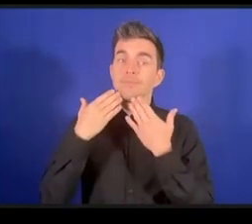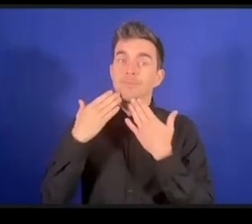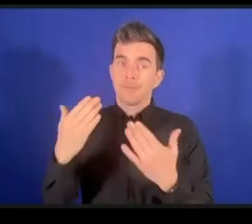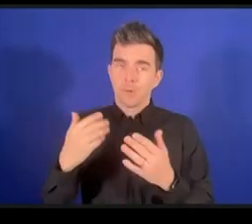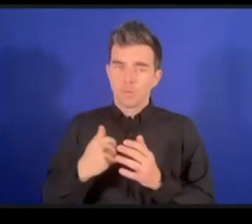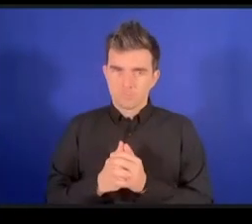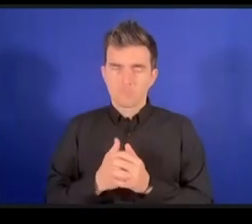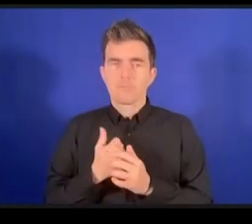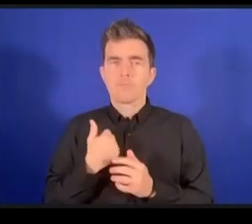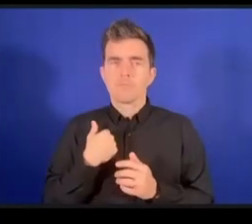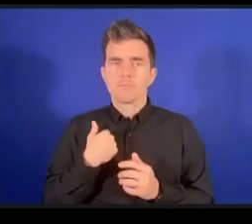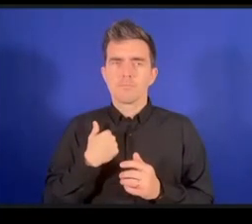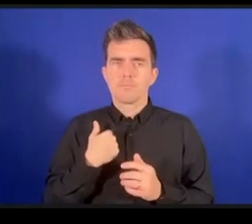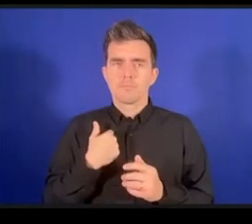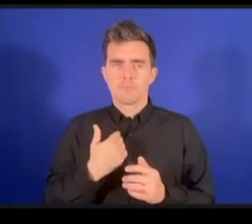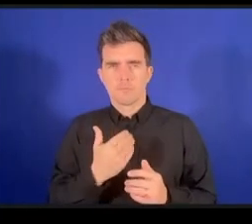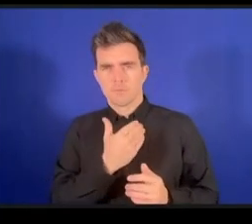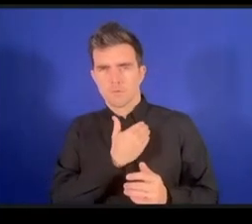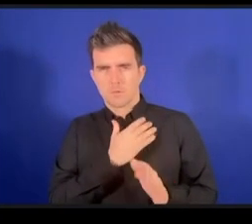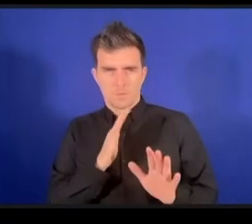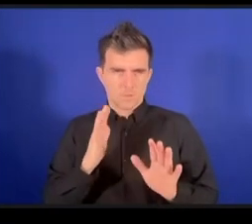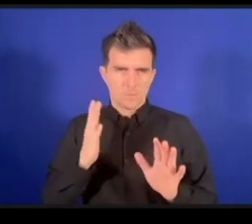intervention.